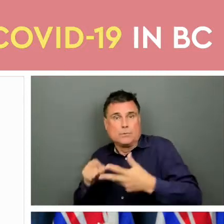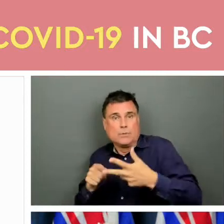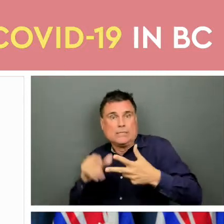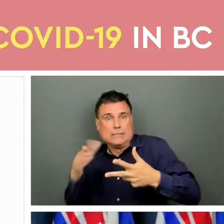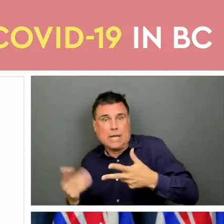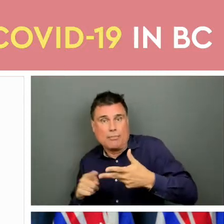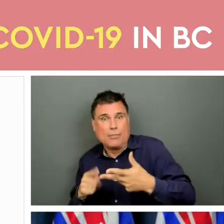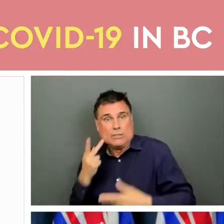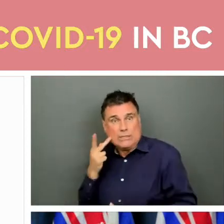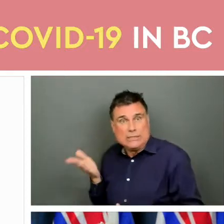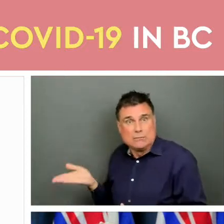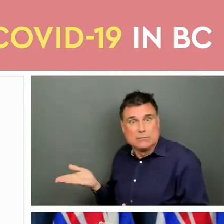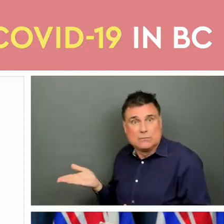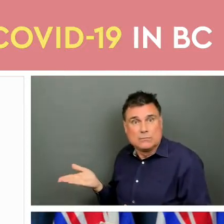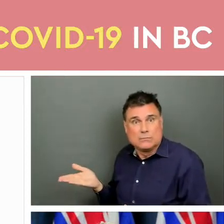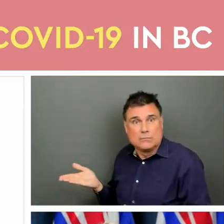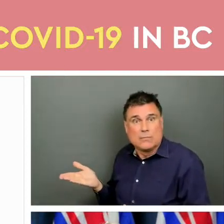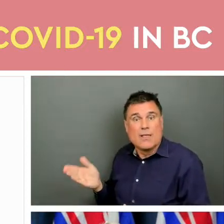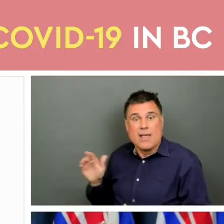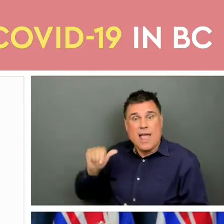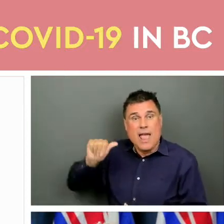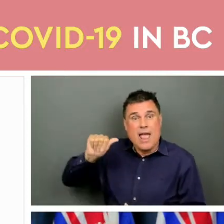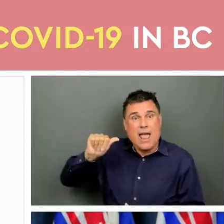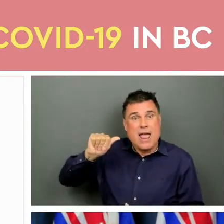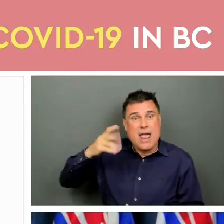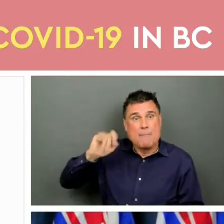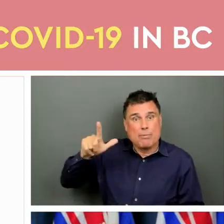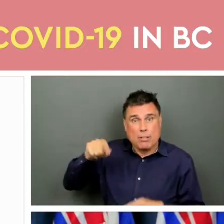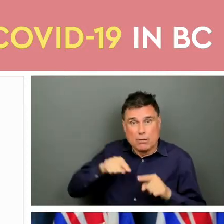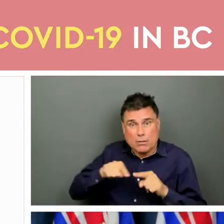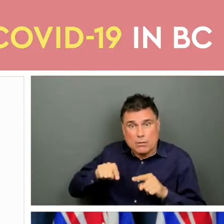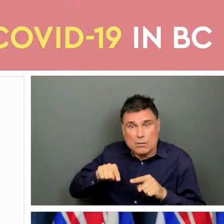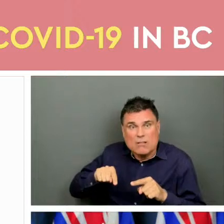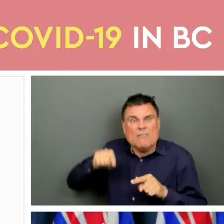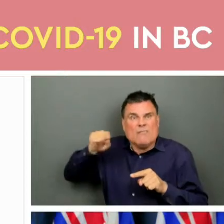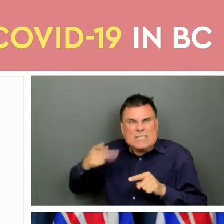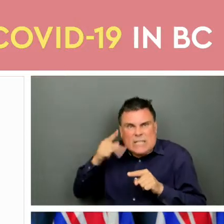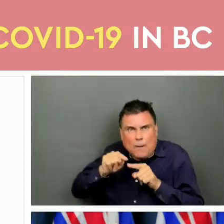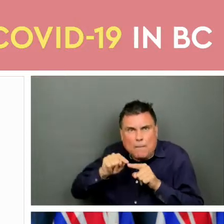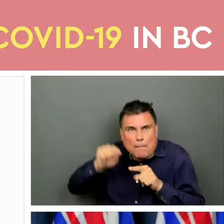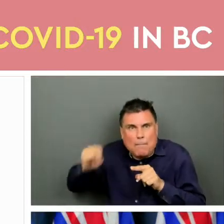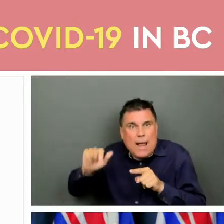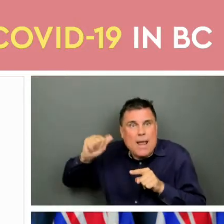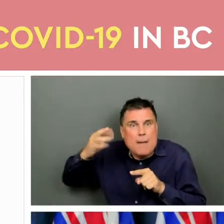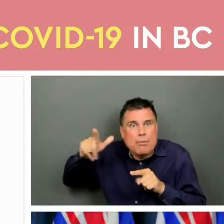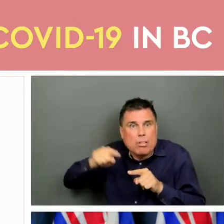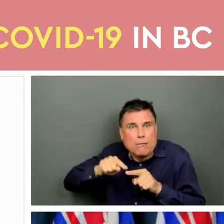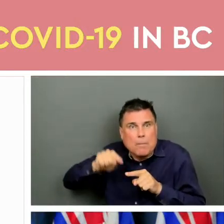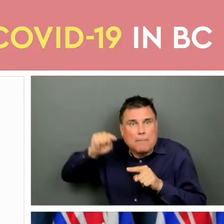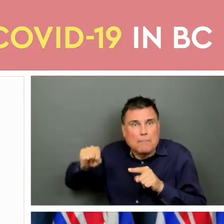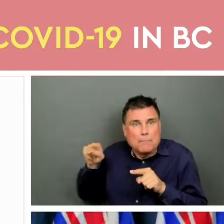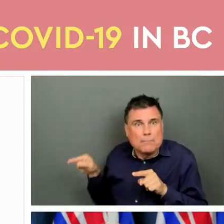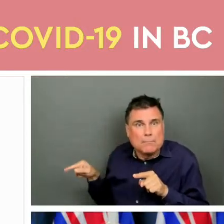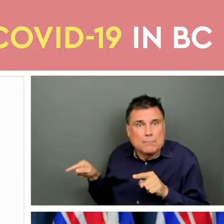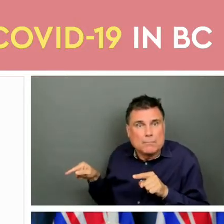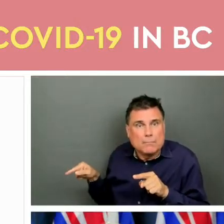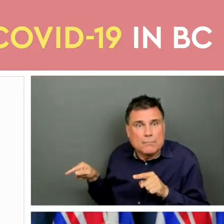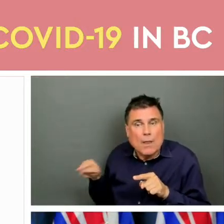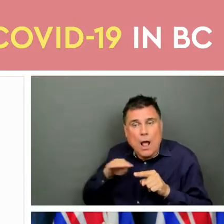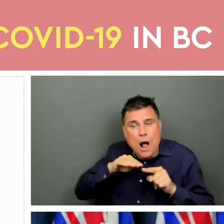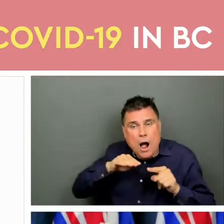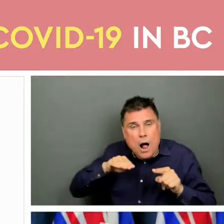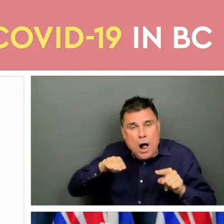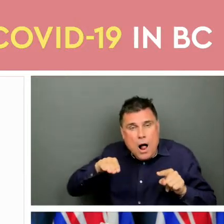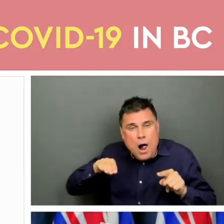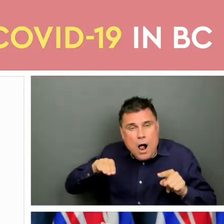in the middle of April, we have a dramatic drop in cases overall, and shortly thereafter, we started to